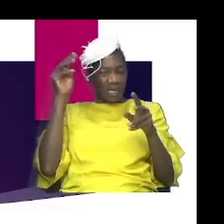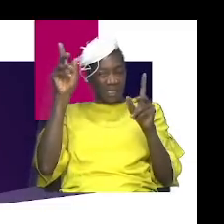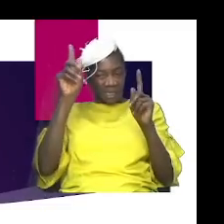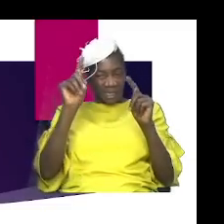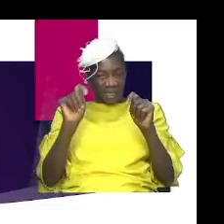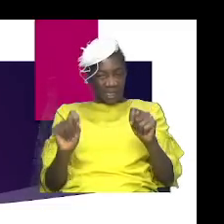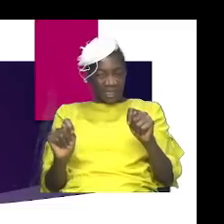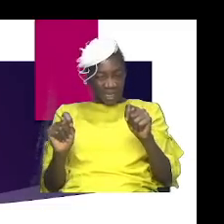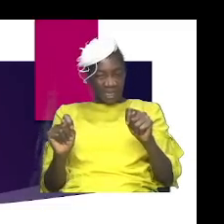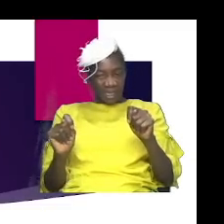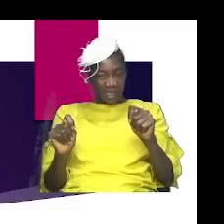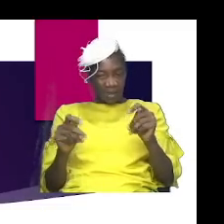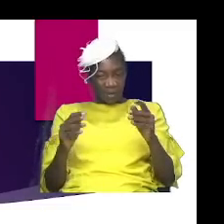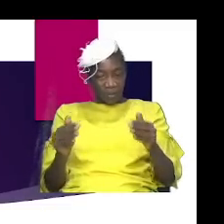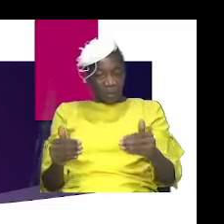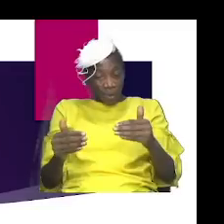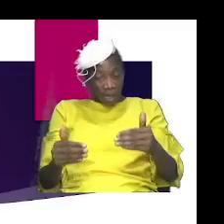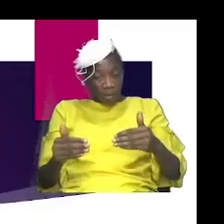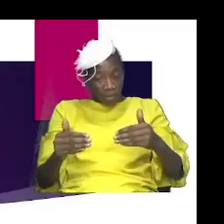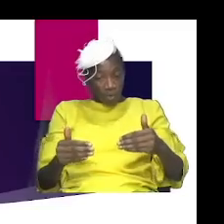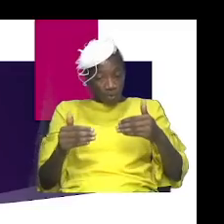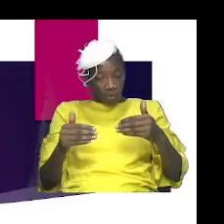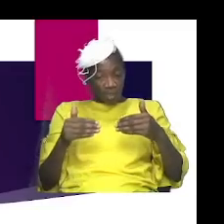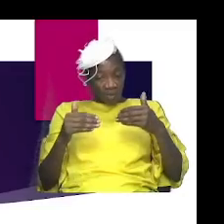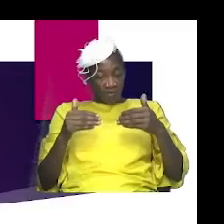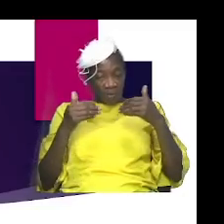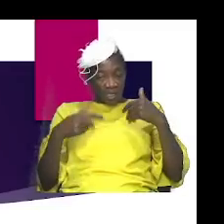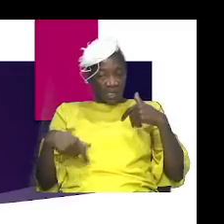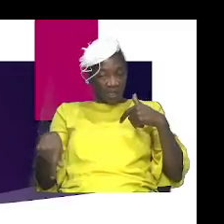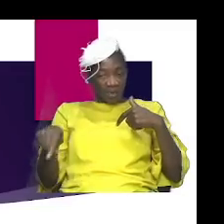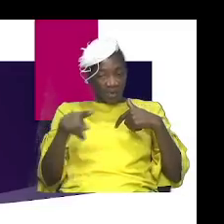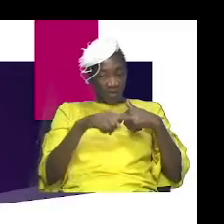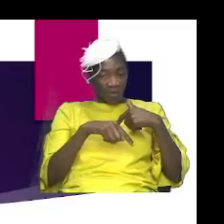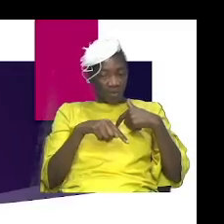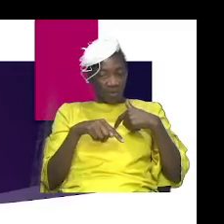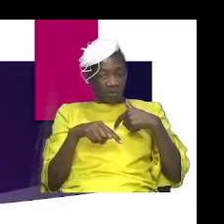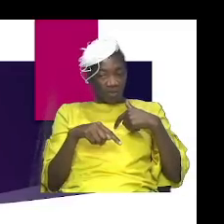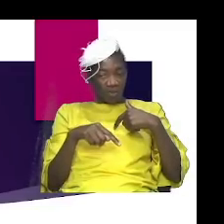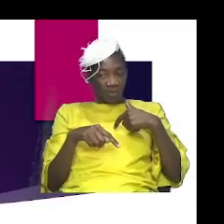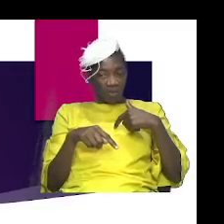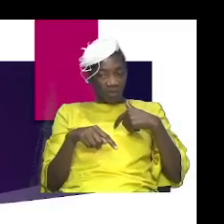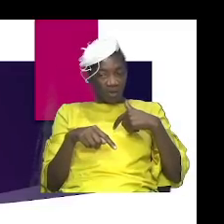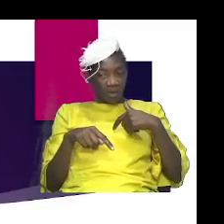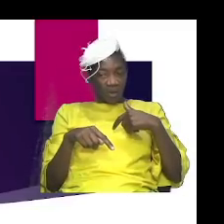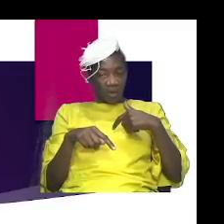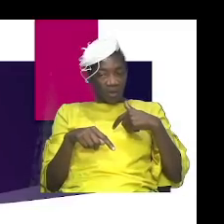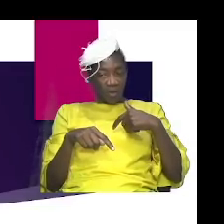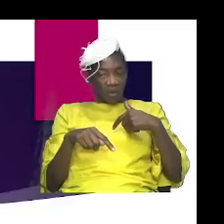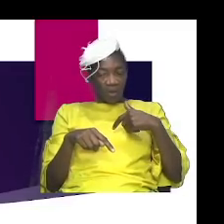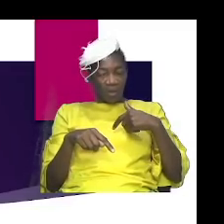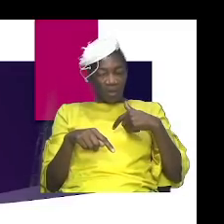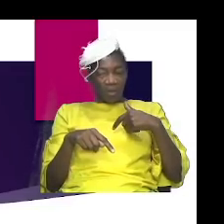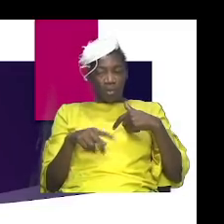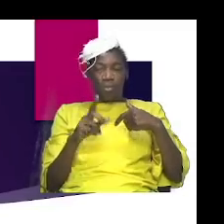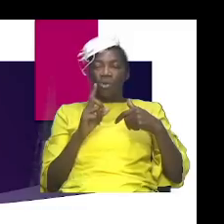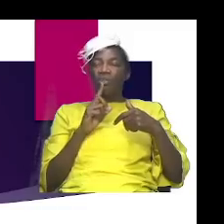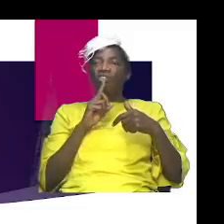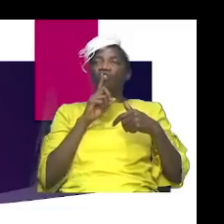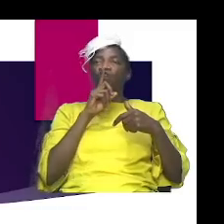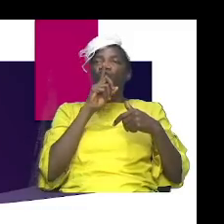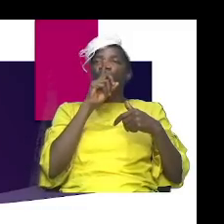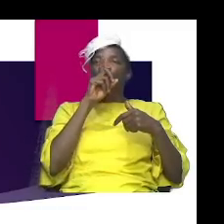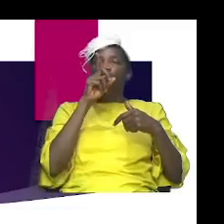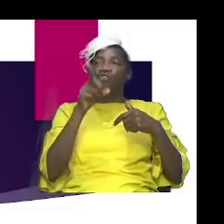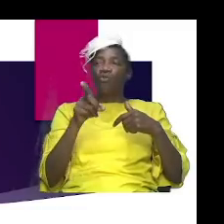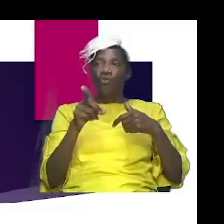was motivating us, and we're coming down to it as we go through the rest of the slide. But it is going to be thorough, and it is going